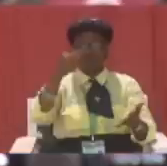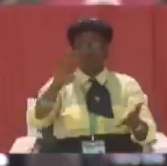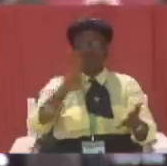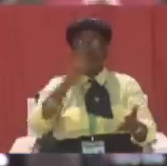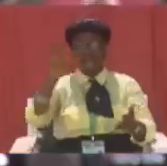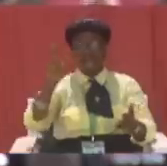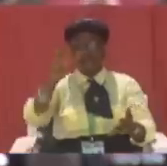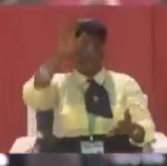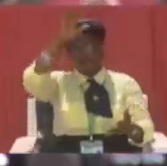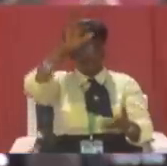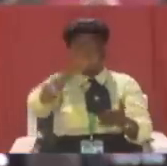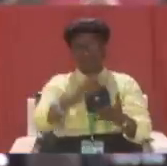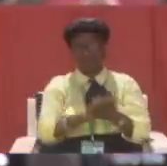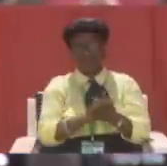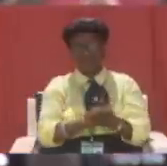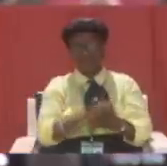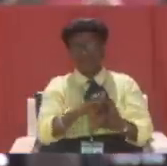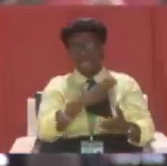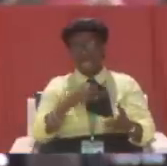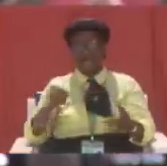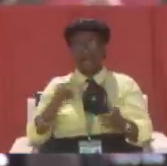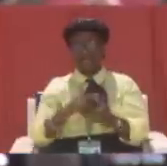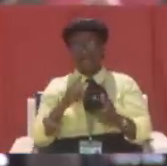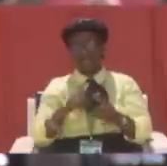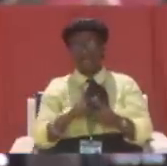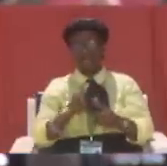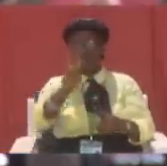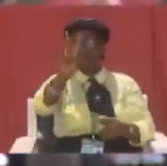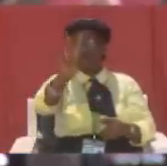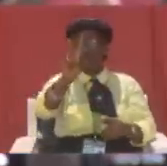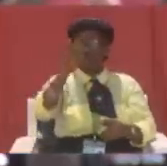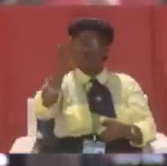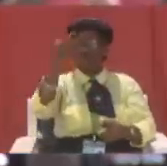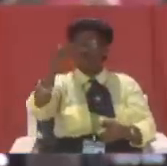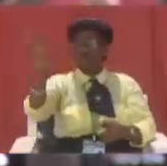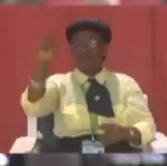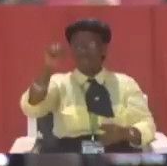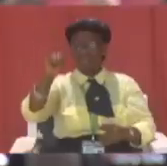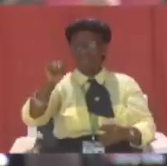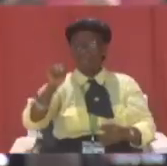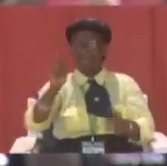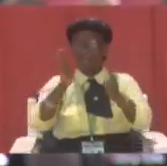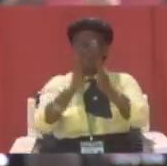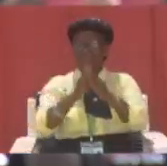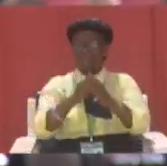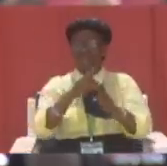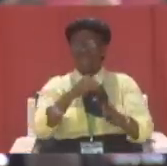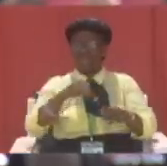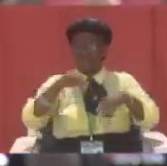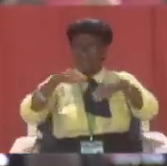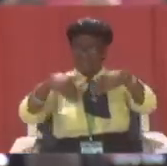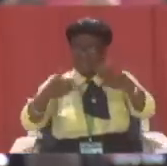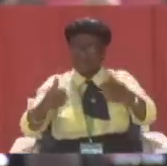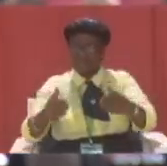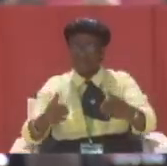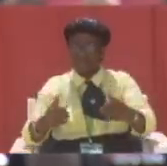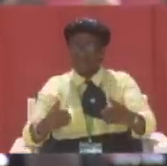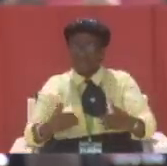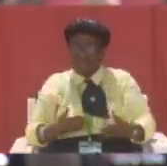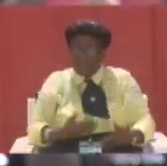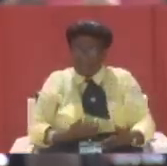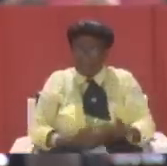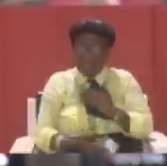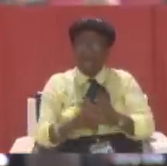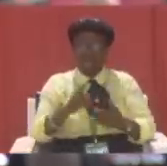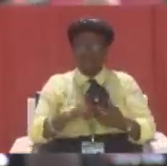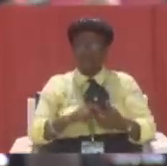And then the two of them met and gave birth to a boy. And the Bible says God loved